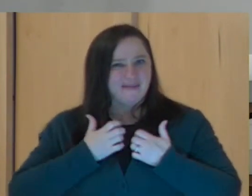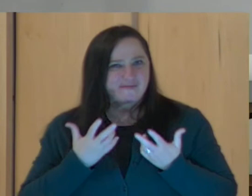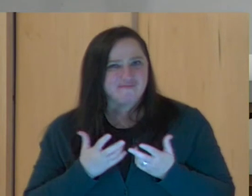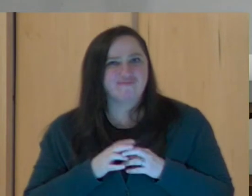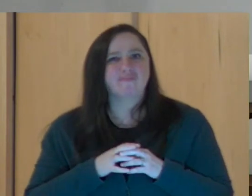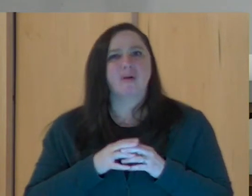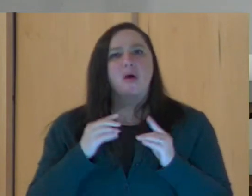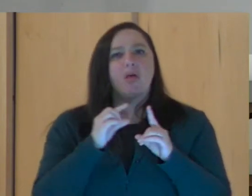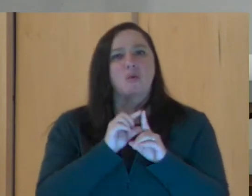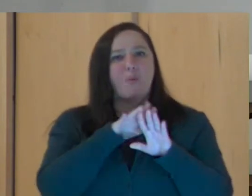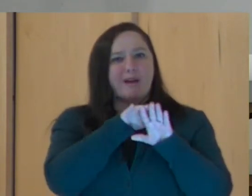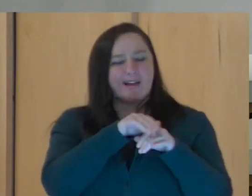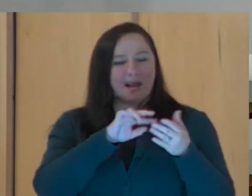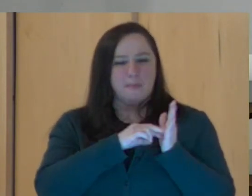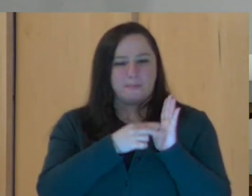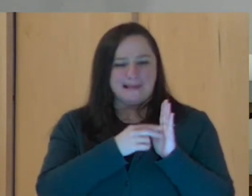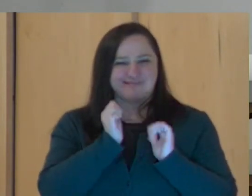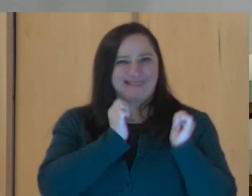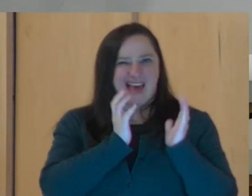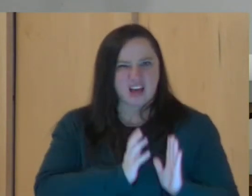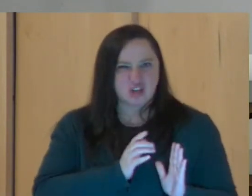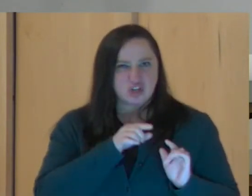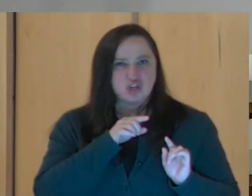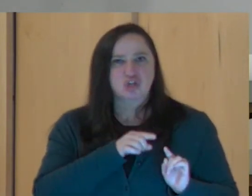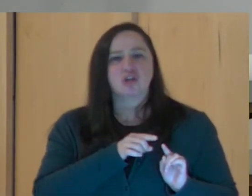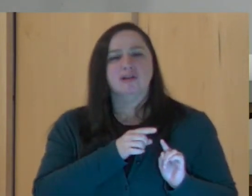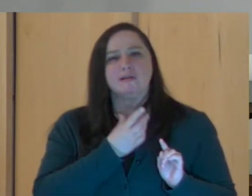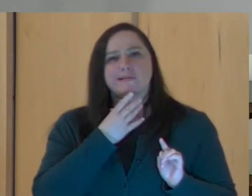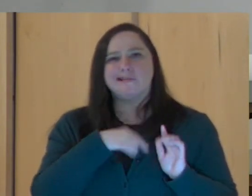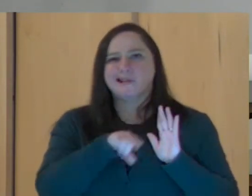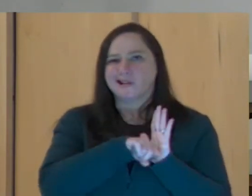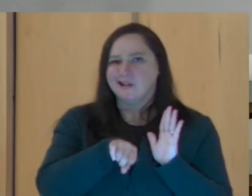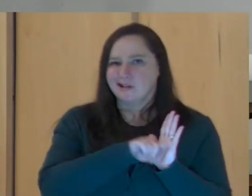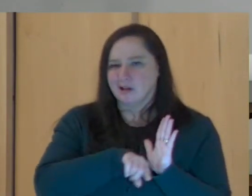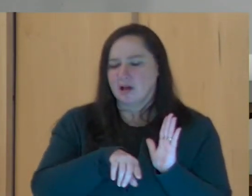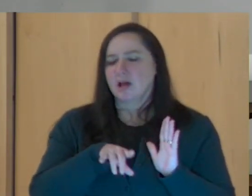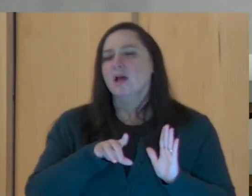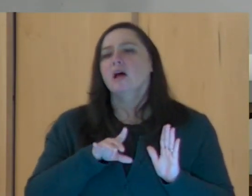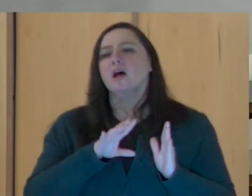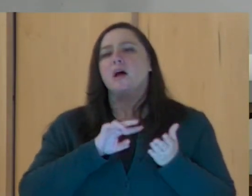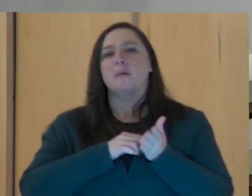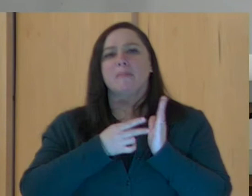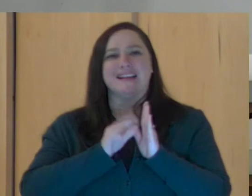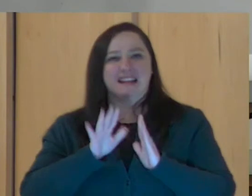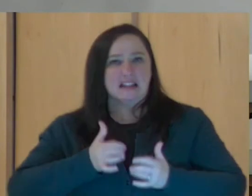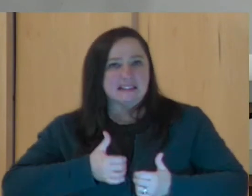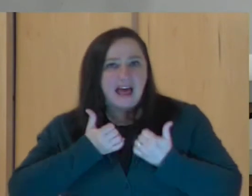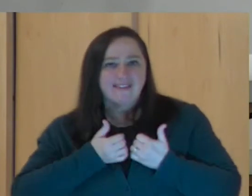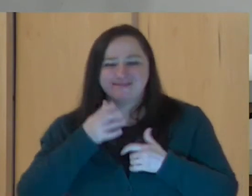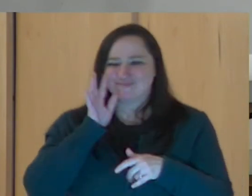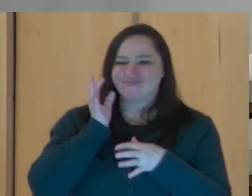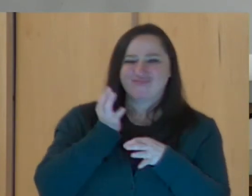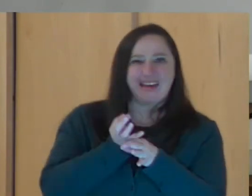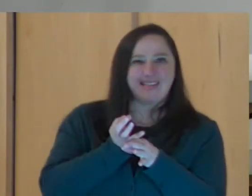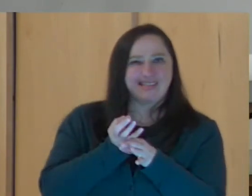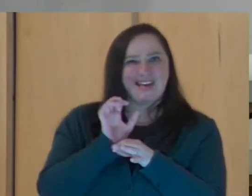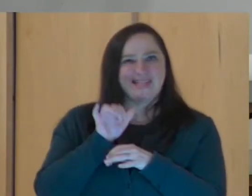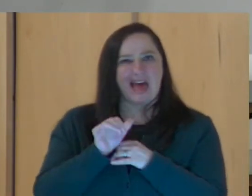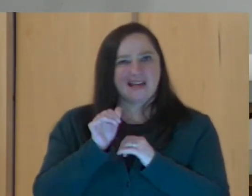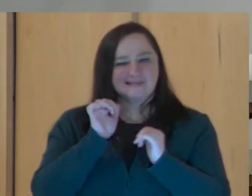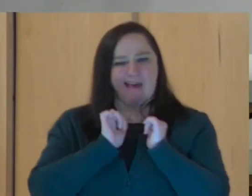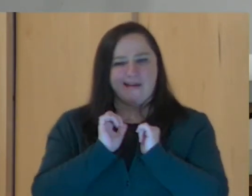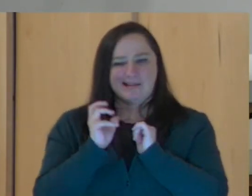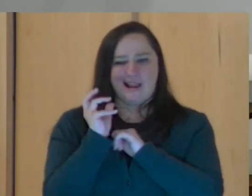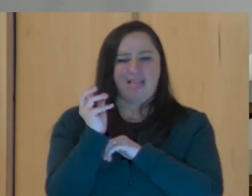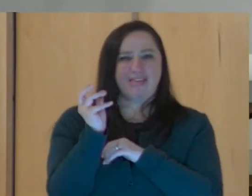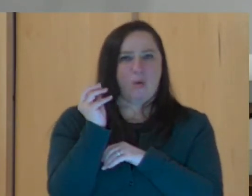hypocrite means being an actor in the bad way of your life of faith is only an acting on the outside